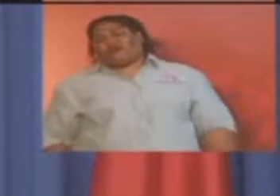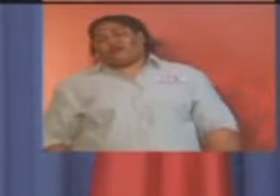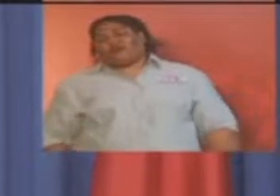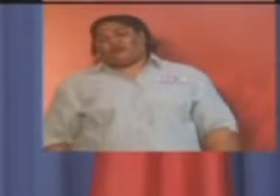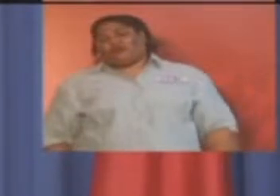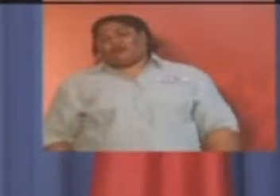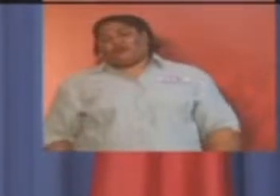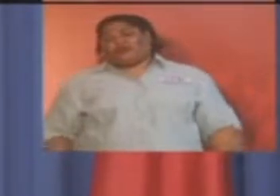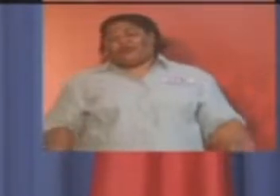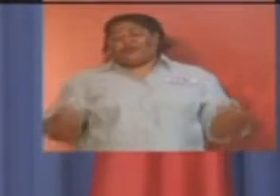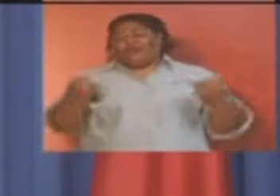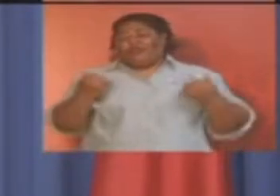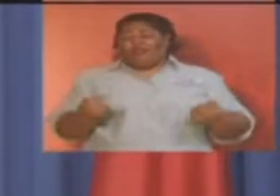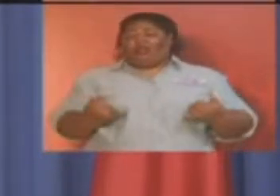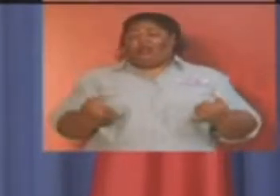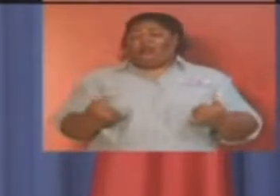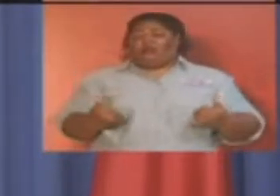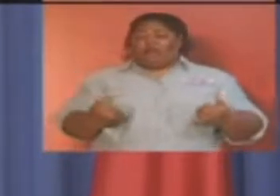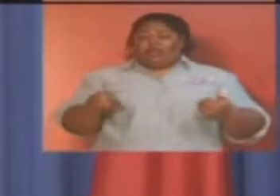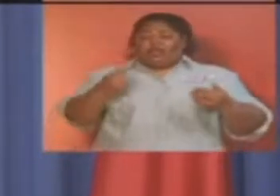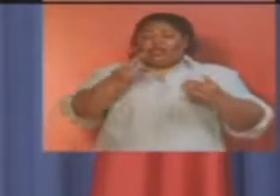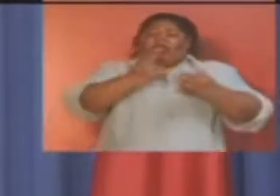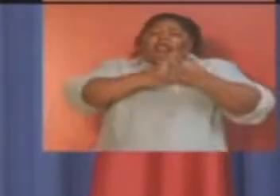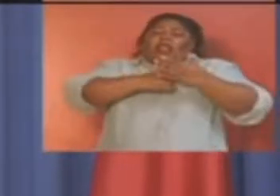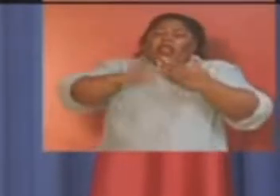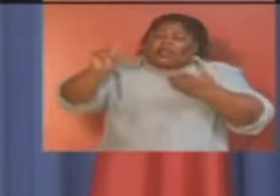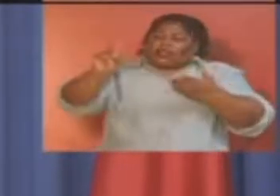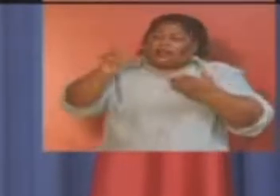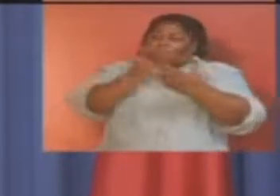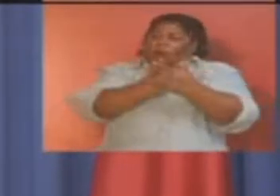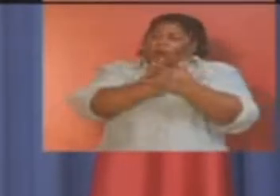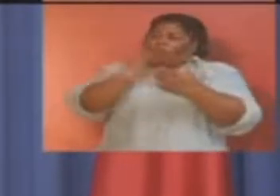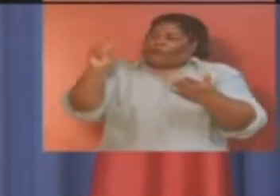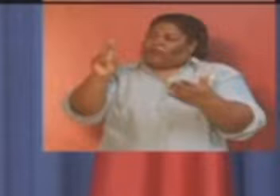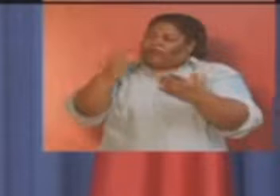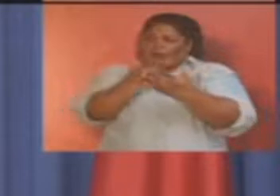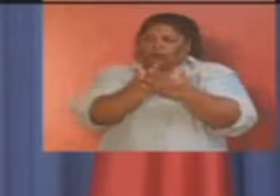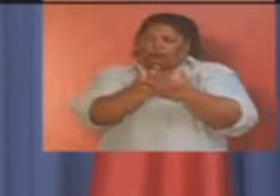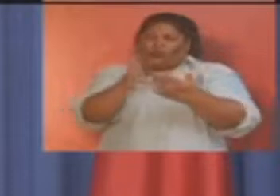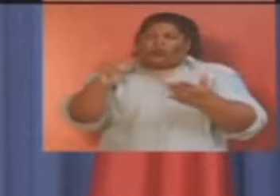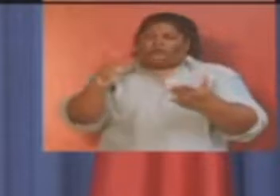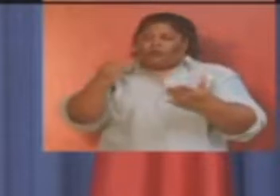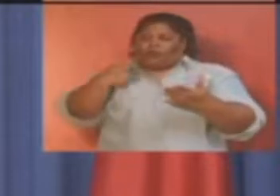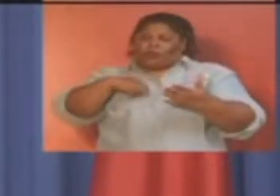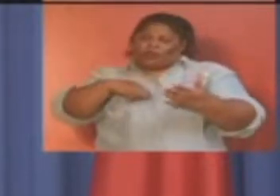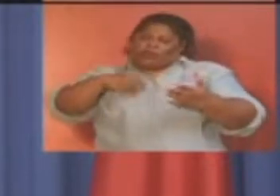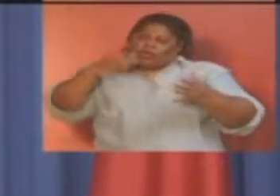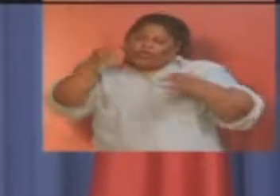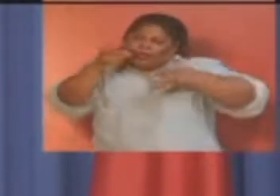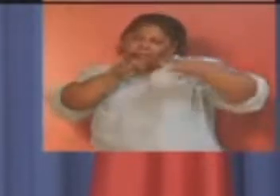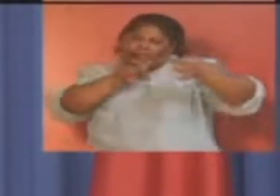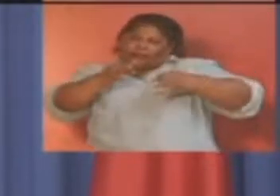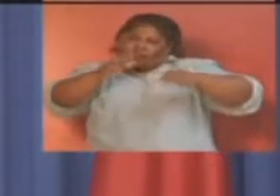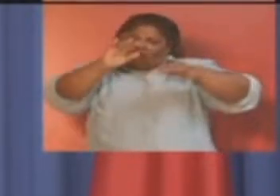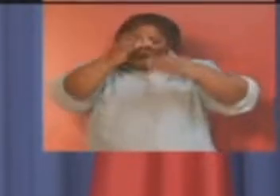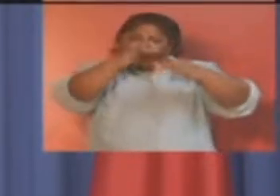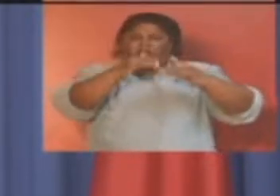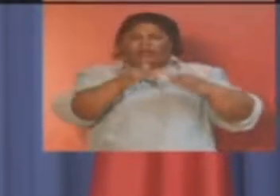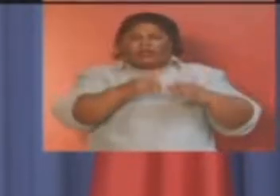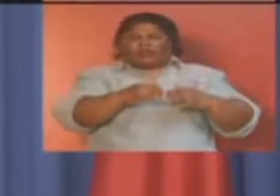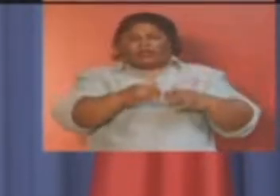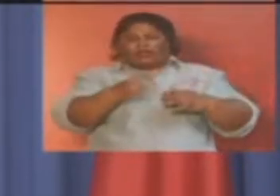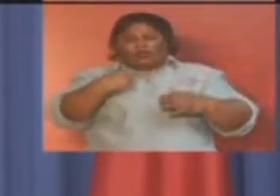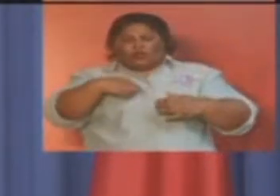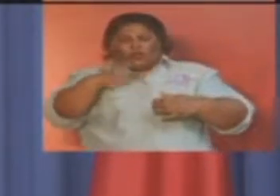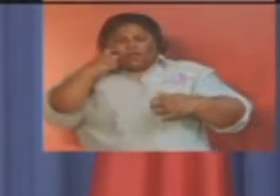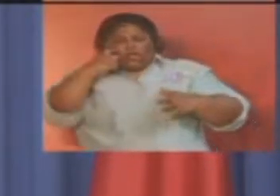putting the measures we put in place last week, the week before, and the week before that, has not borne significant fruit, because